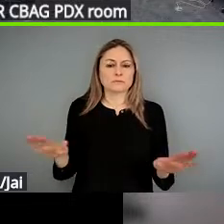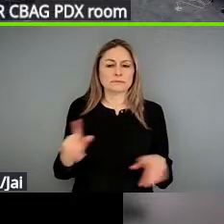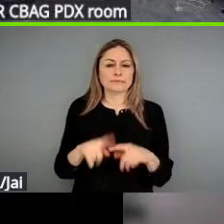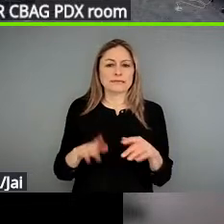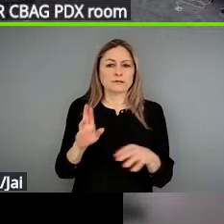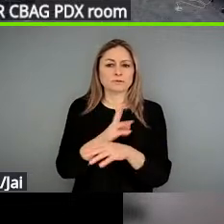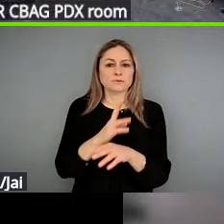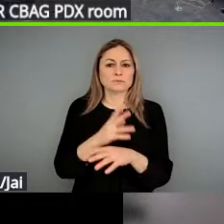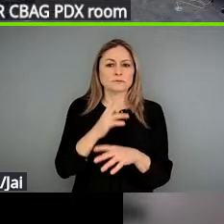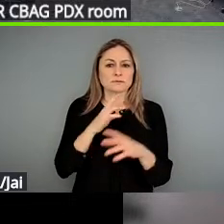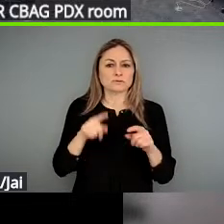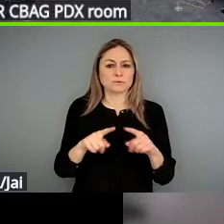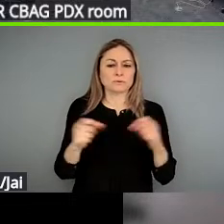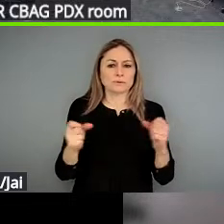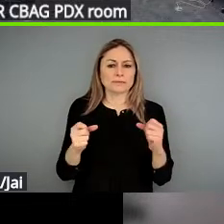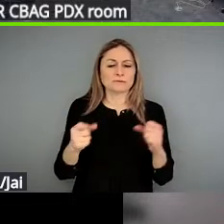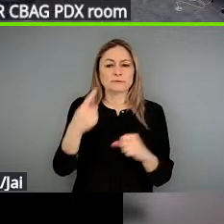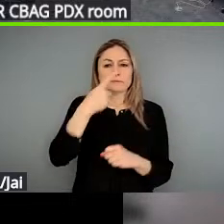waters